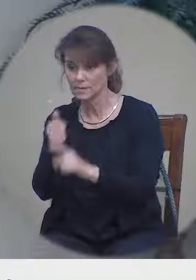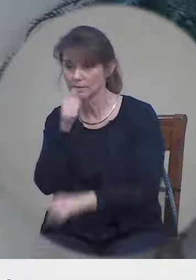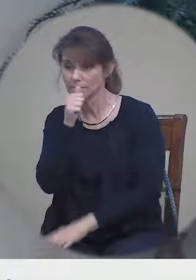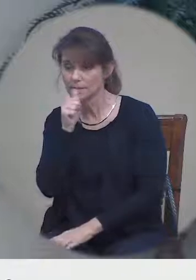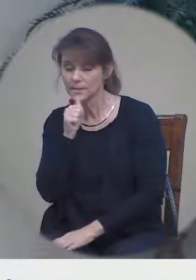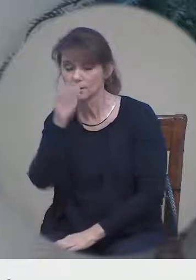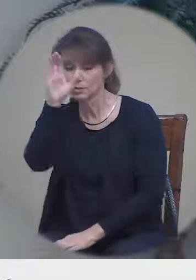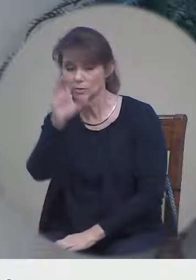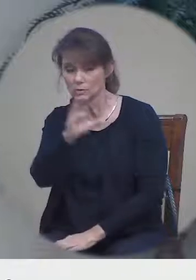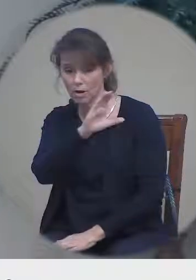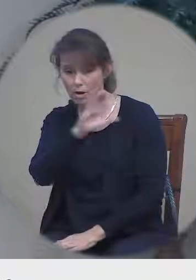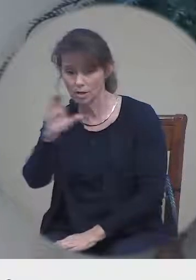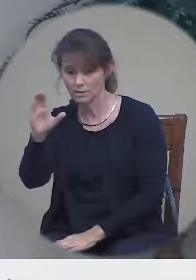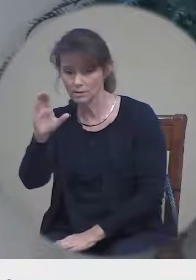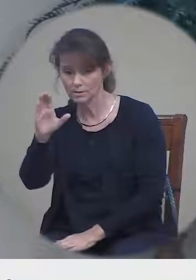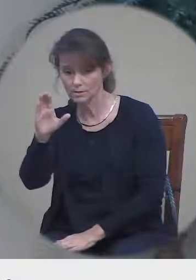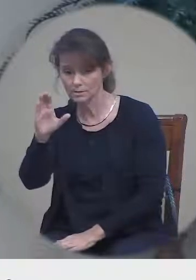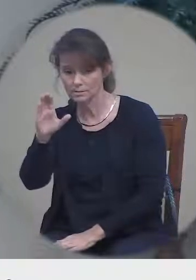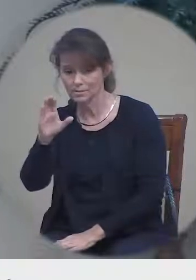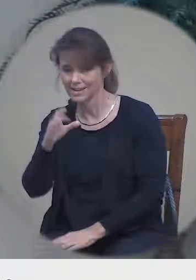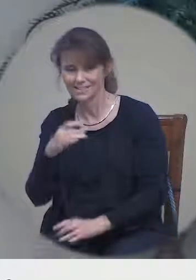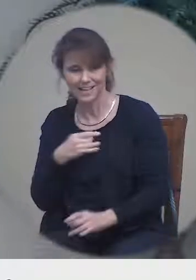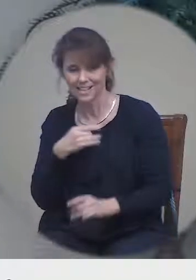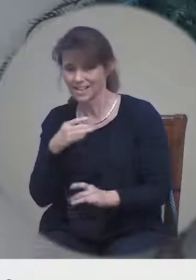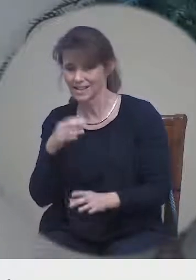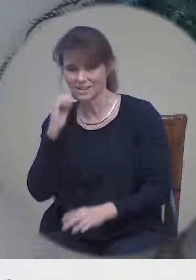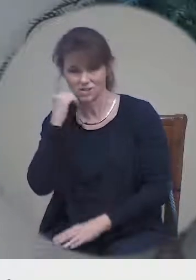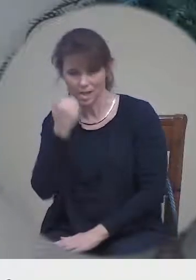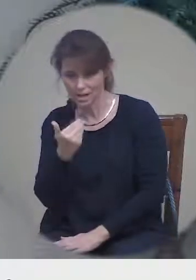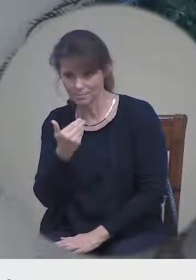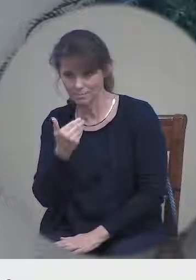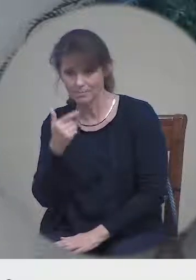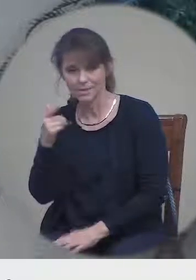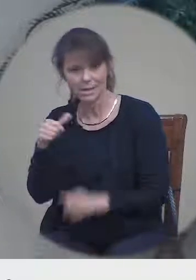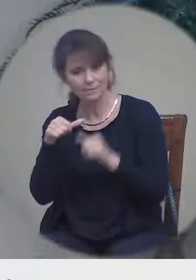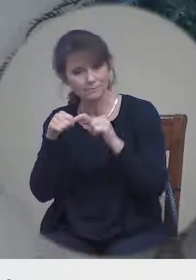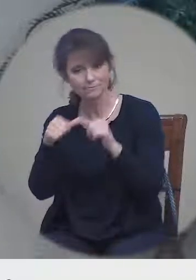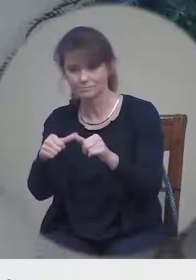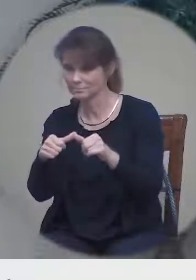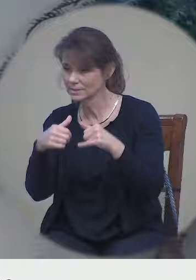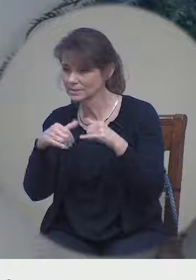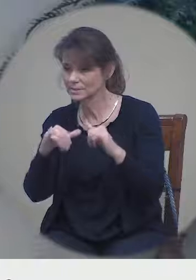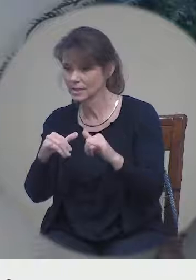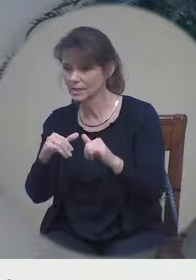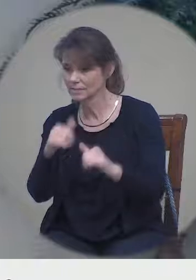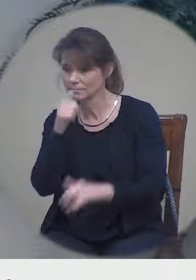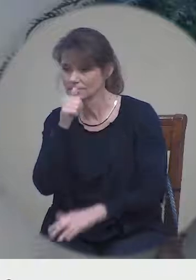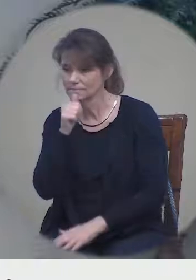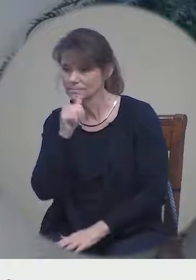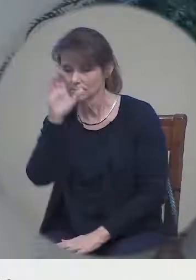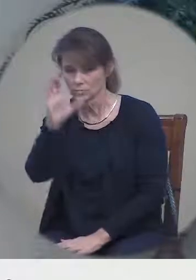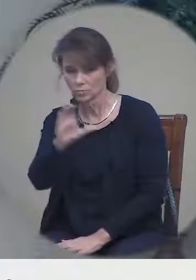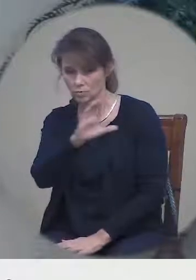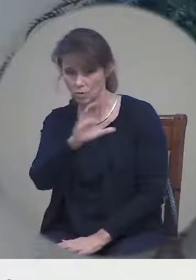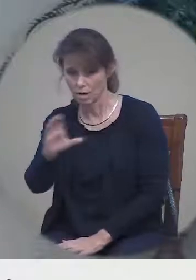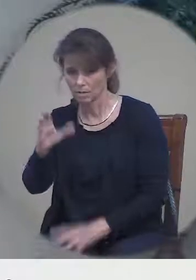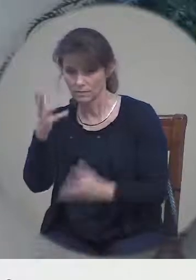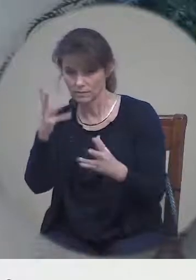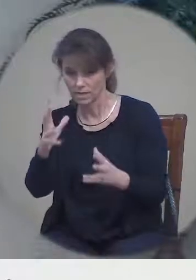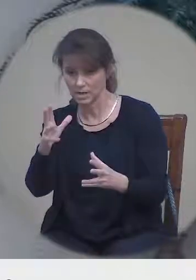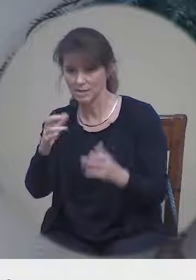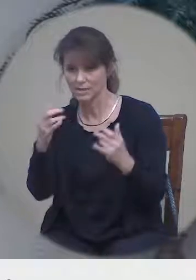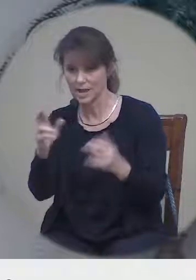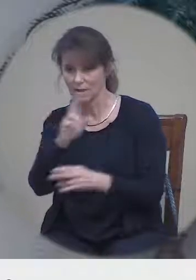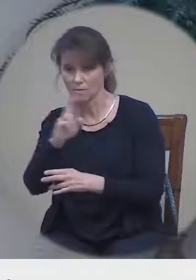cross, despising the shame. And he sat down at the right hand of the throne of God. Here's